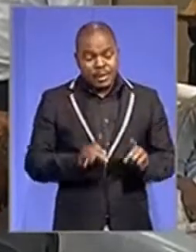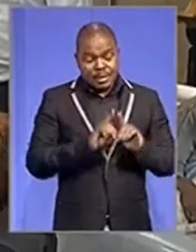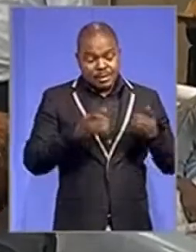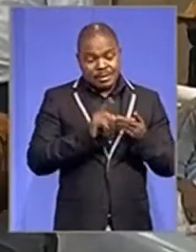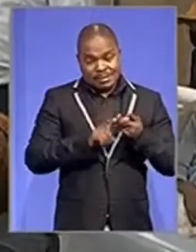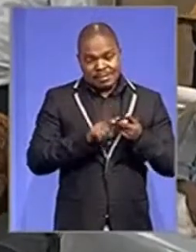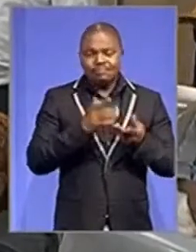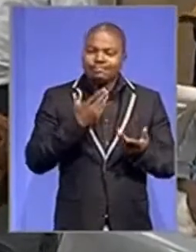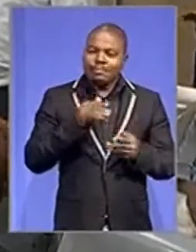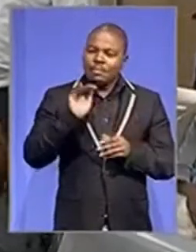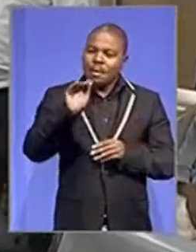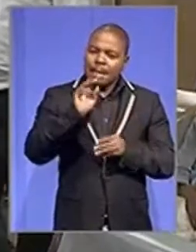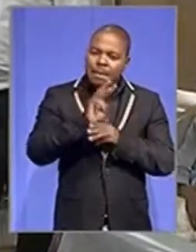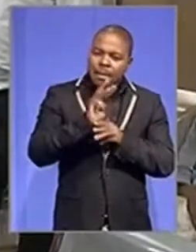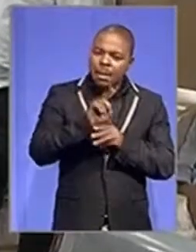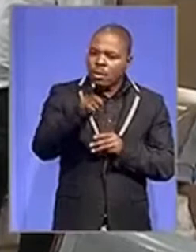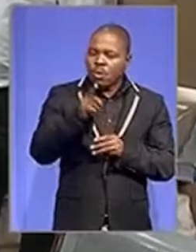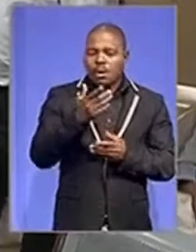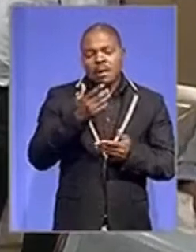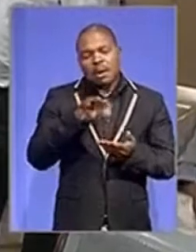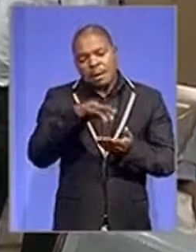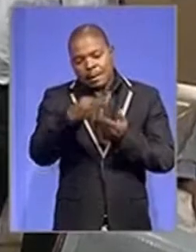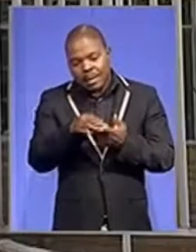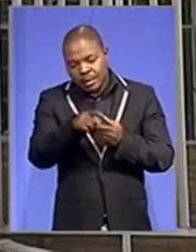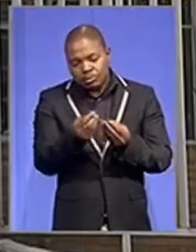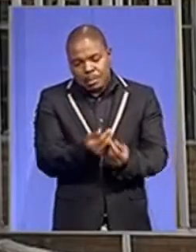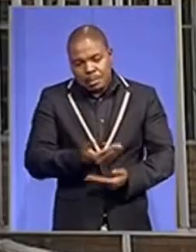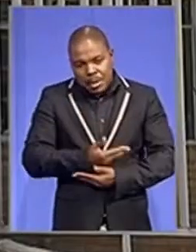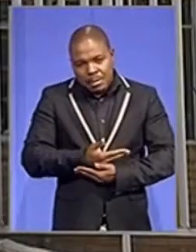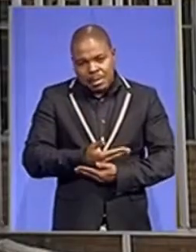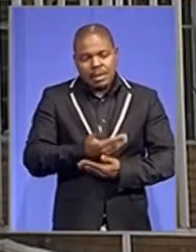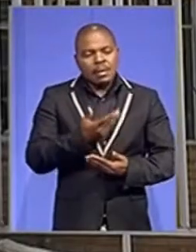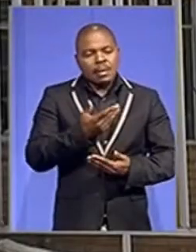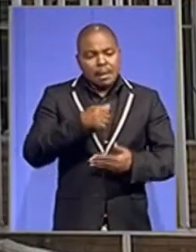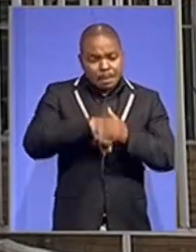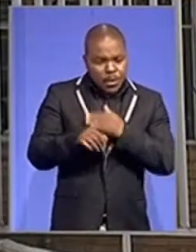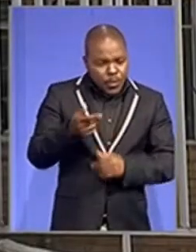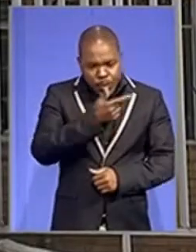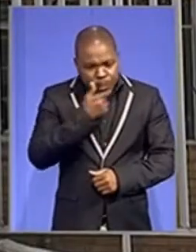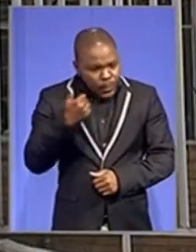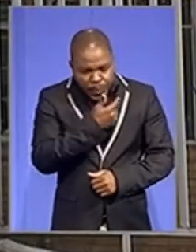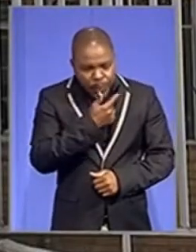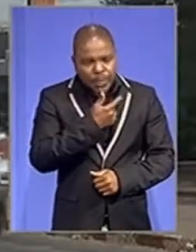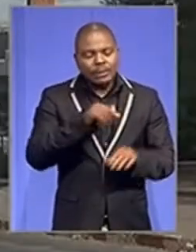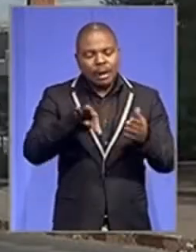rotloeditse gape bomme go netefatsa fa ba dirile makwalo a bana a matsalo fa ba sena go belega pele ba tswa kwa